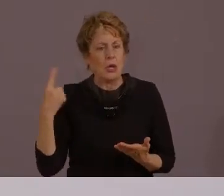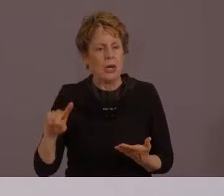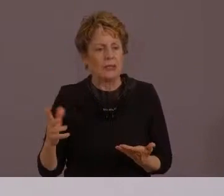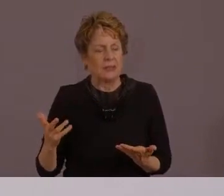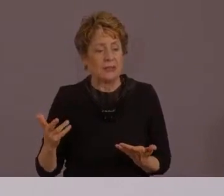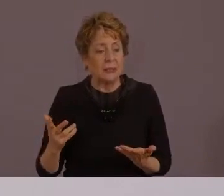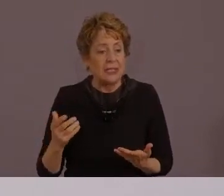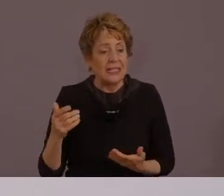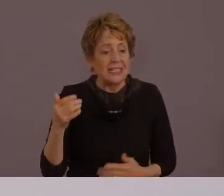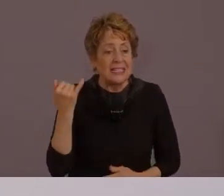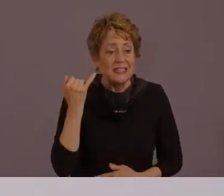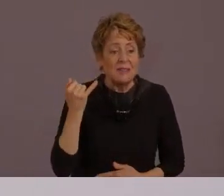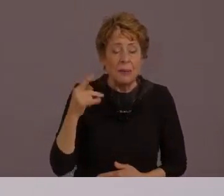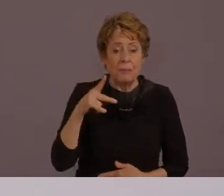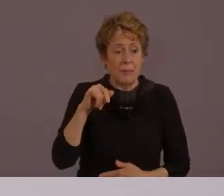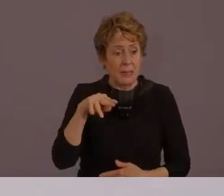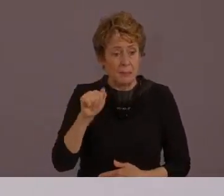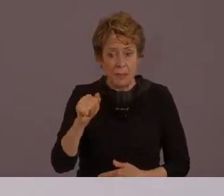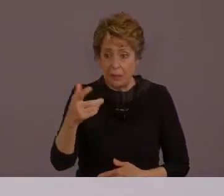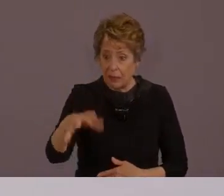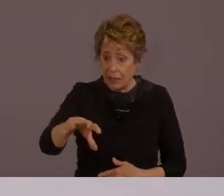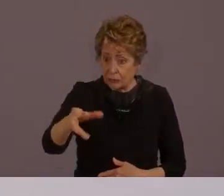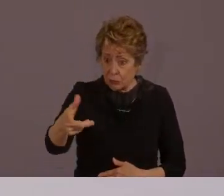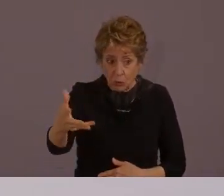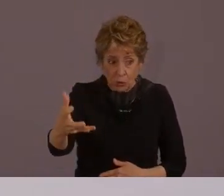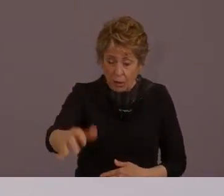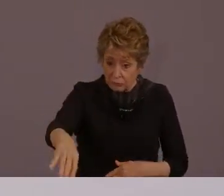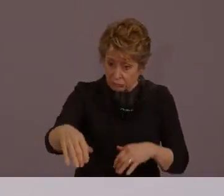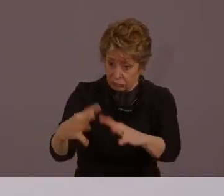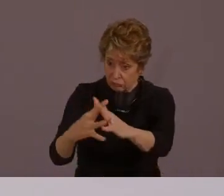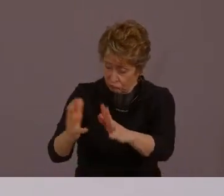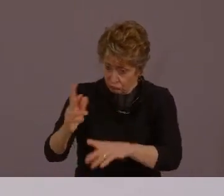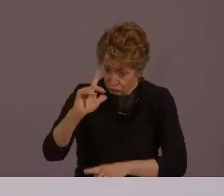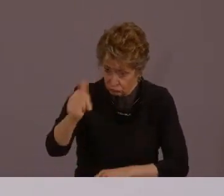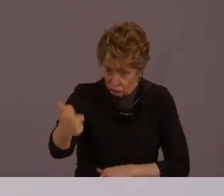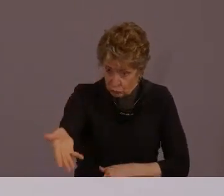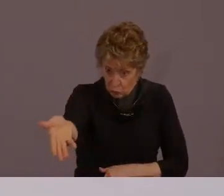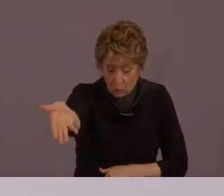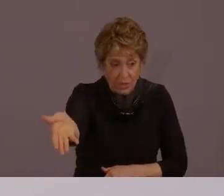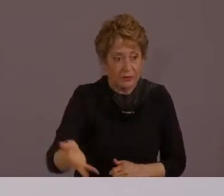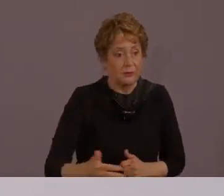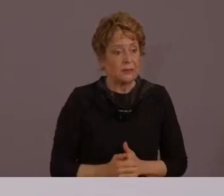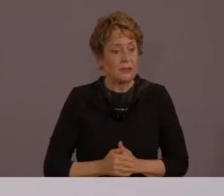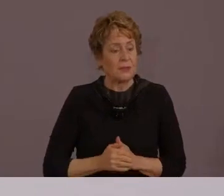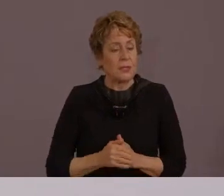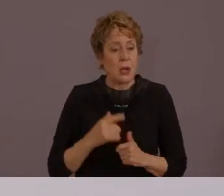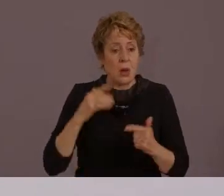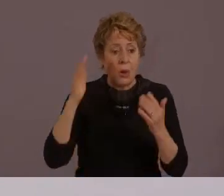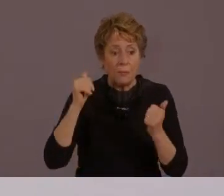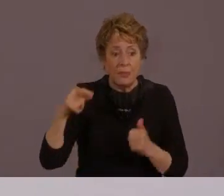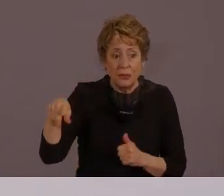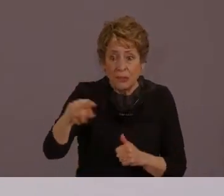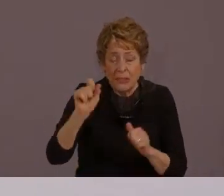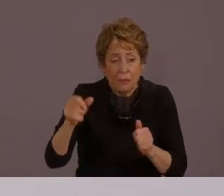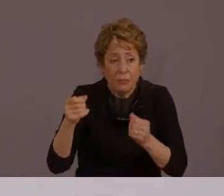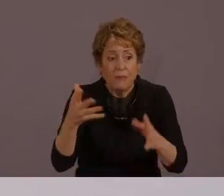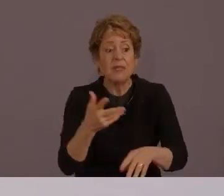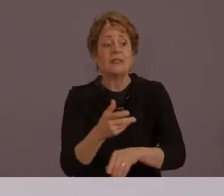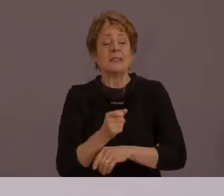the ability to provide the resources that are necessary to staff it. But it's things like pharmacy support,